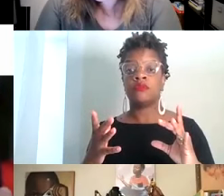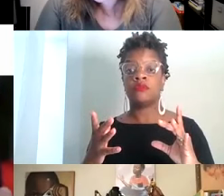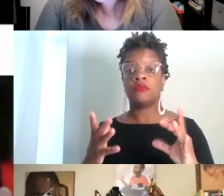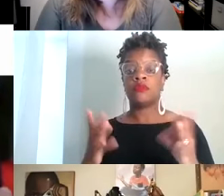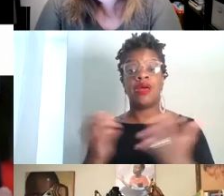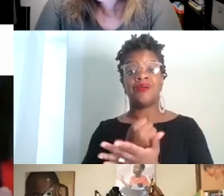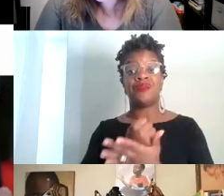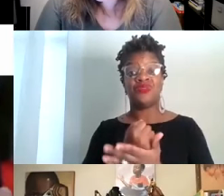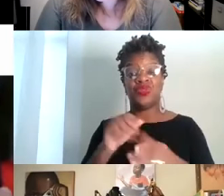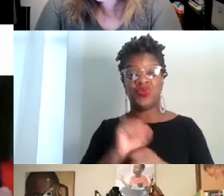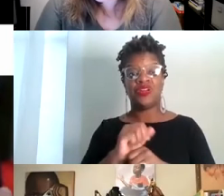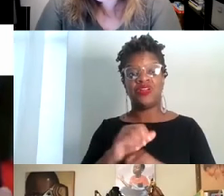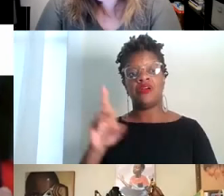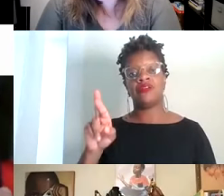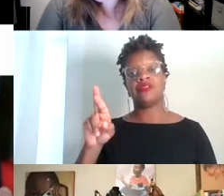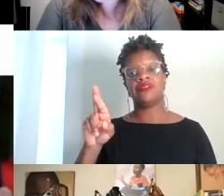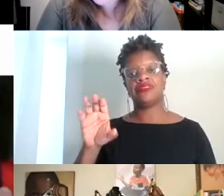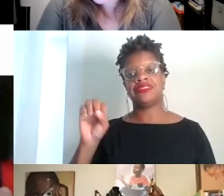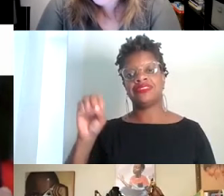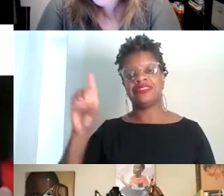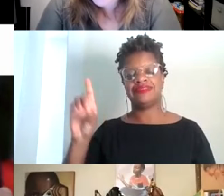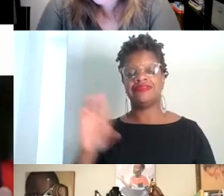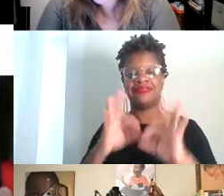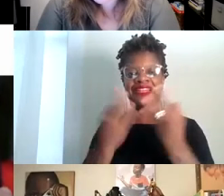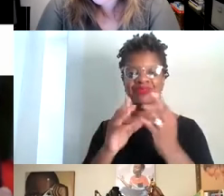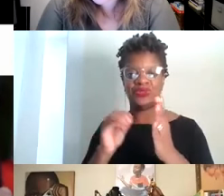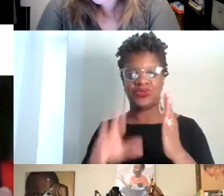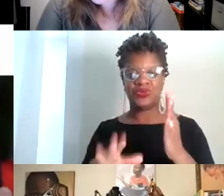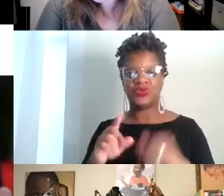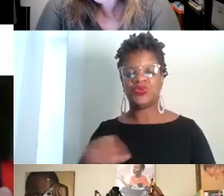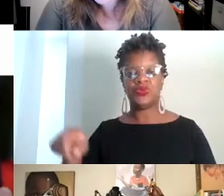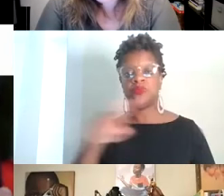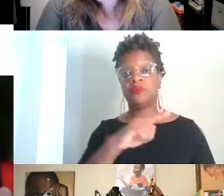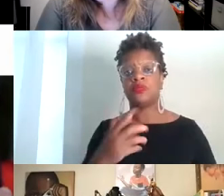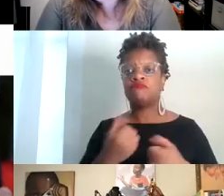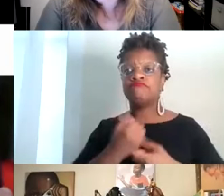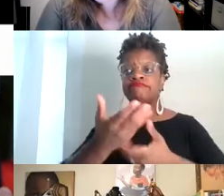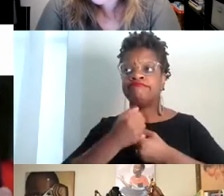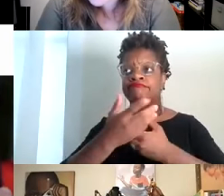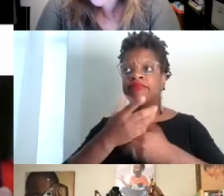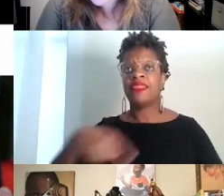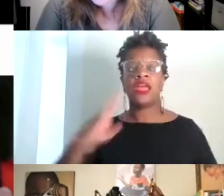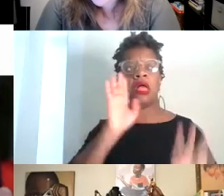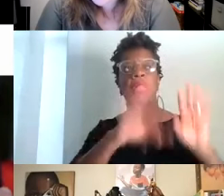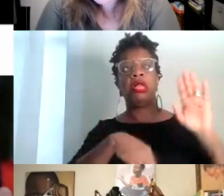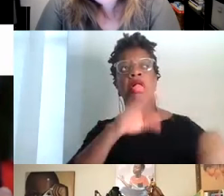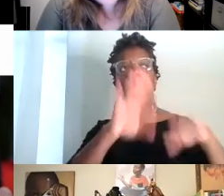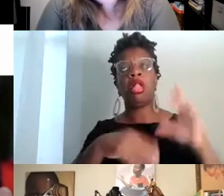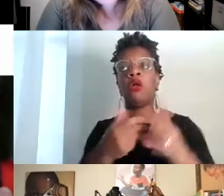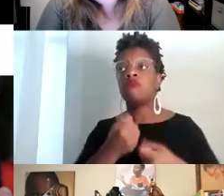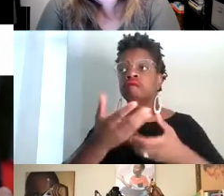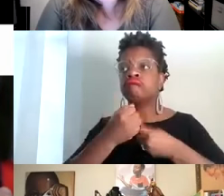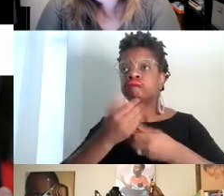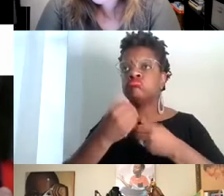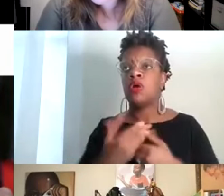our RCSD families and students. So often they go unheard. Their voices go unheard.